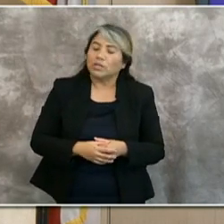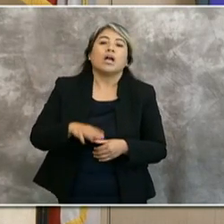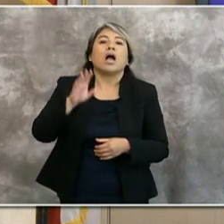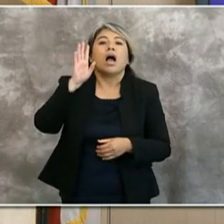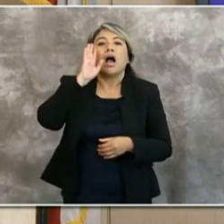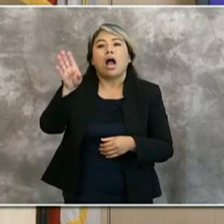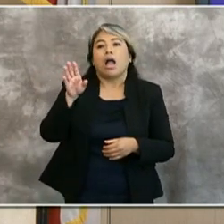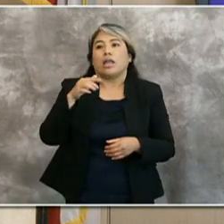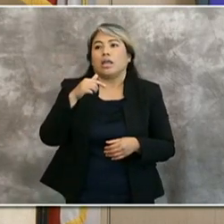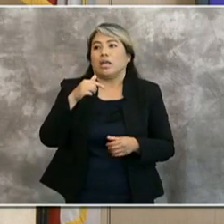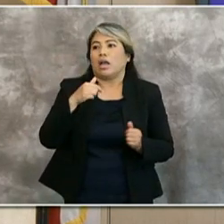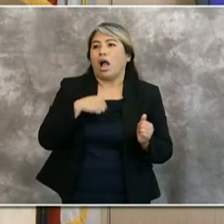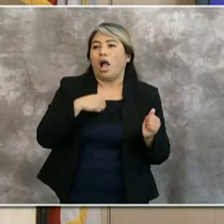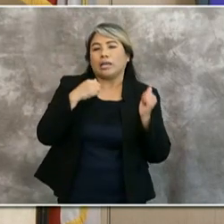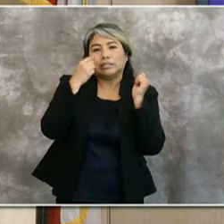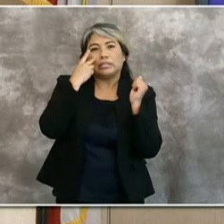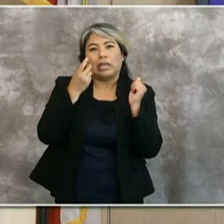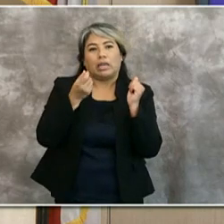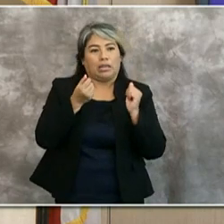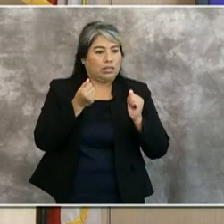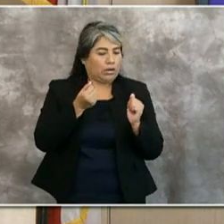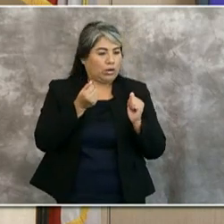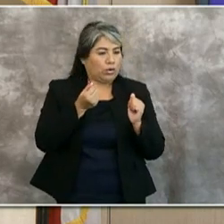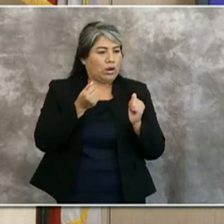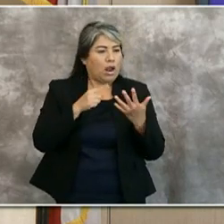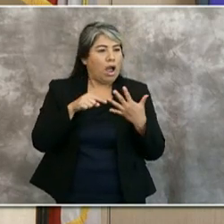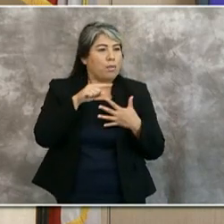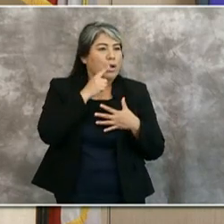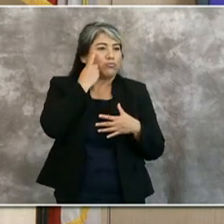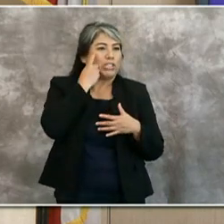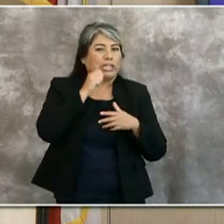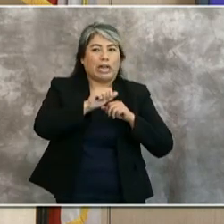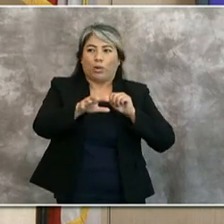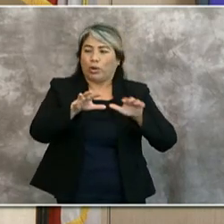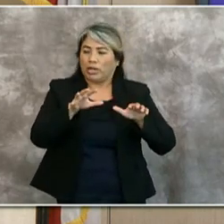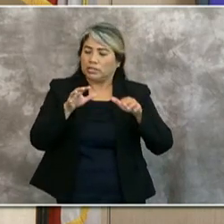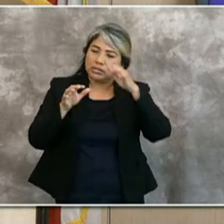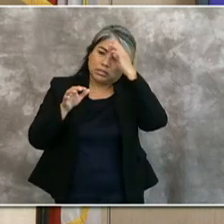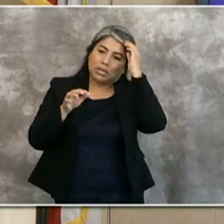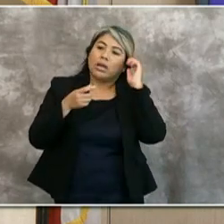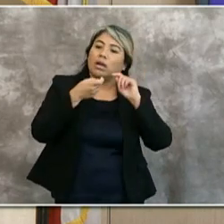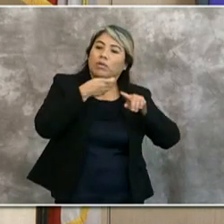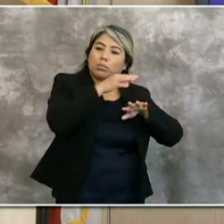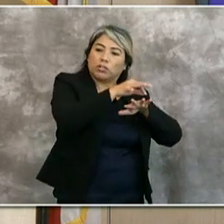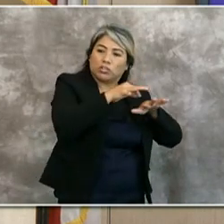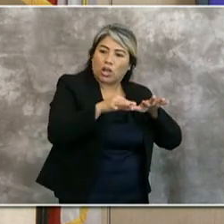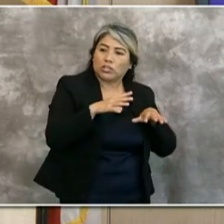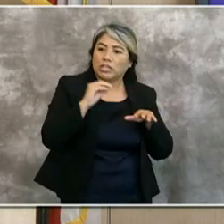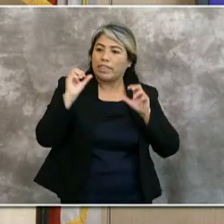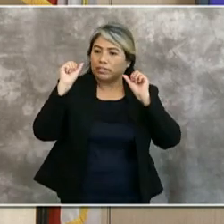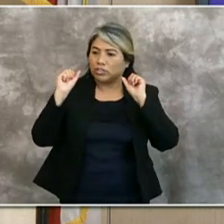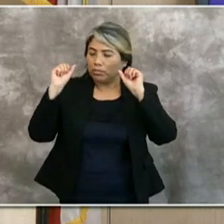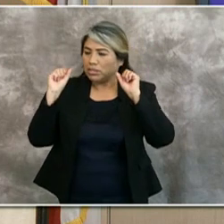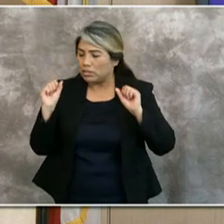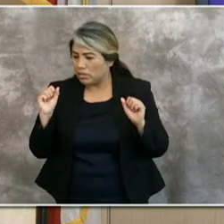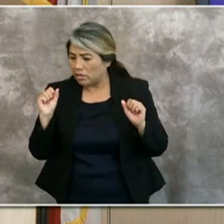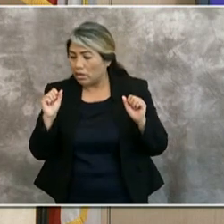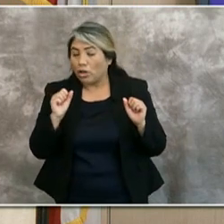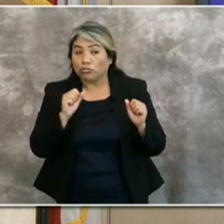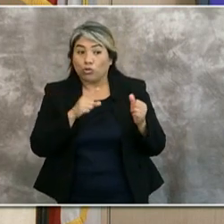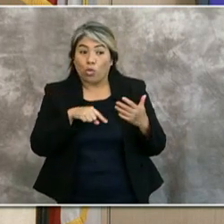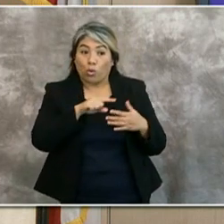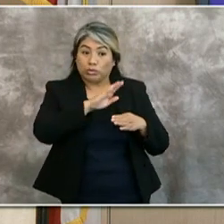Hi, I see that there were, among the recent outbreaks, that there were outbreaks at a nail salon and a gym. Were